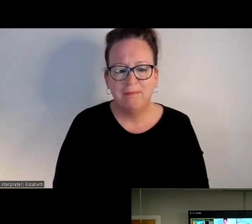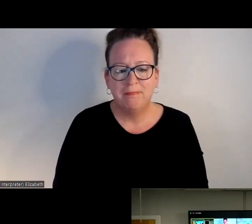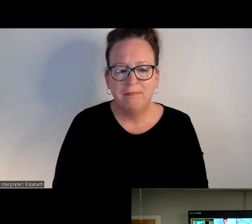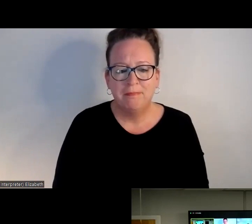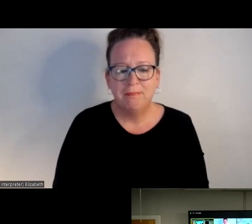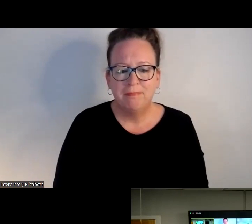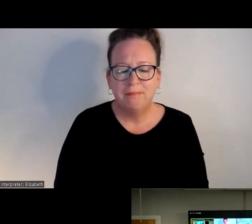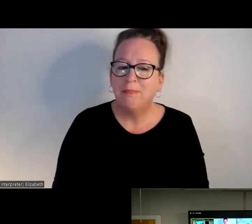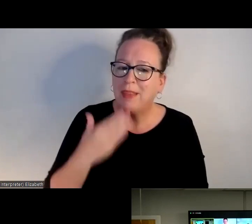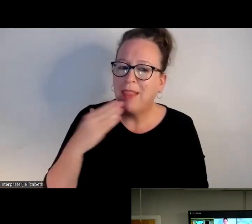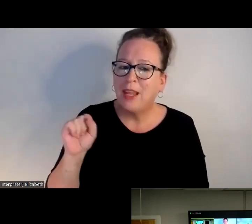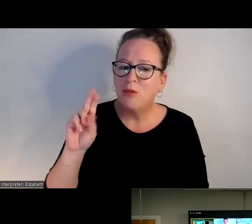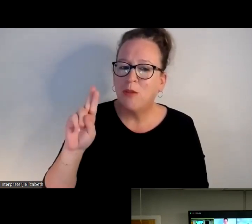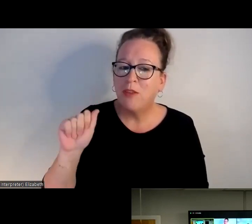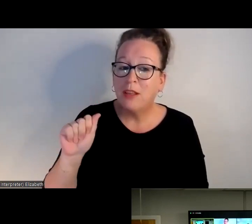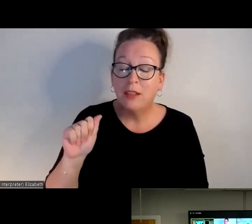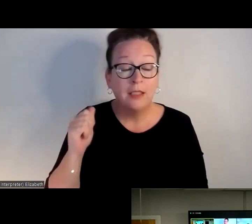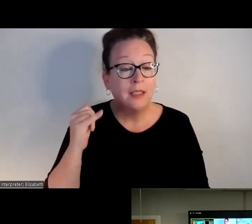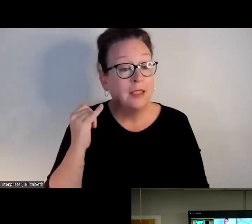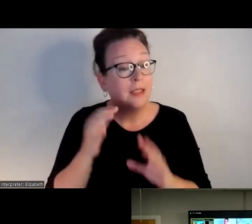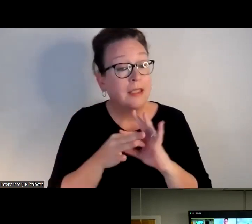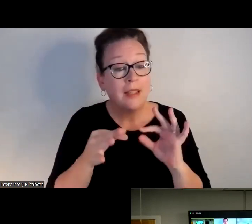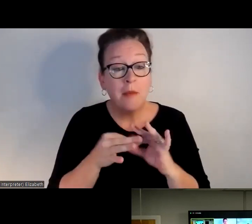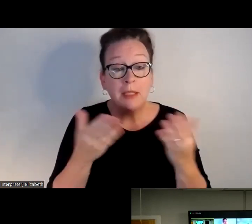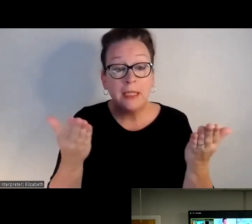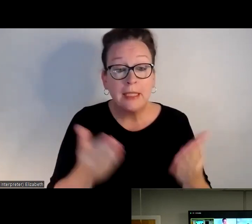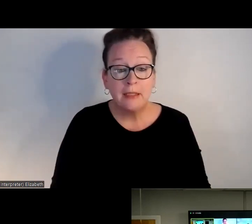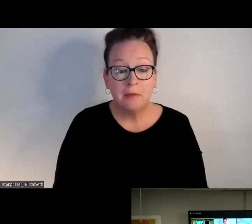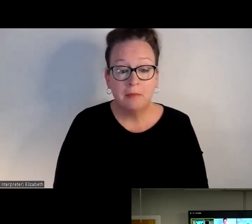Thanks, Sophia. Anyone else that wants to respond?